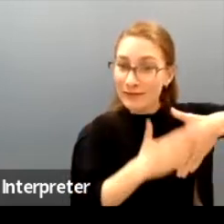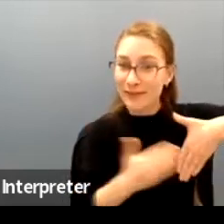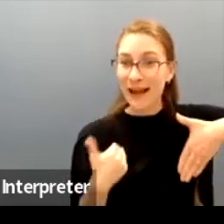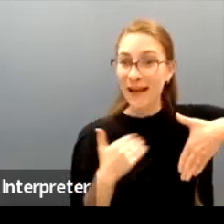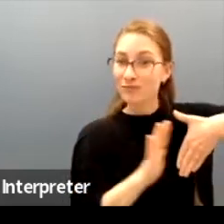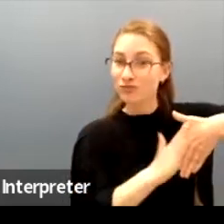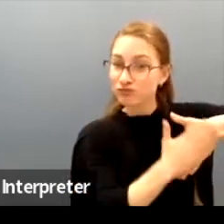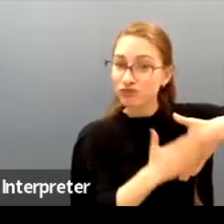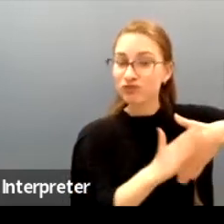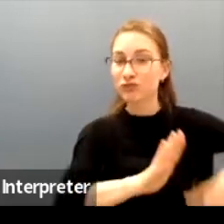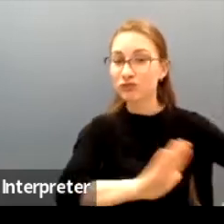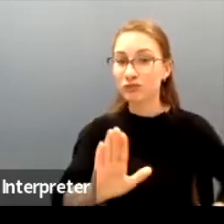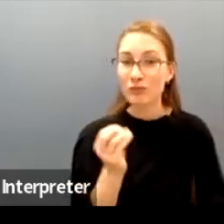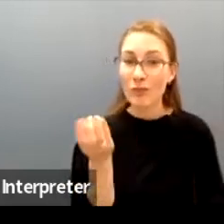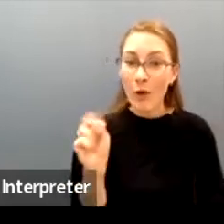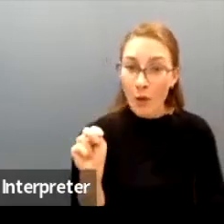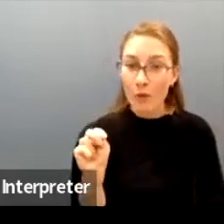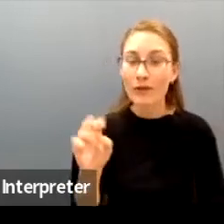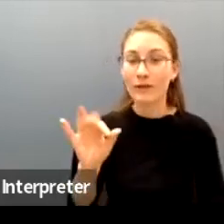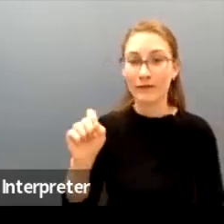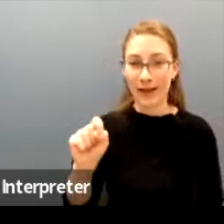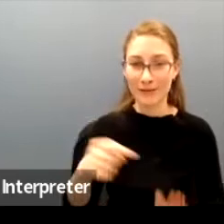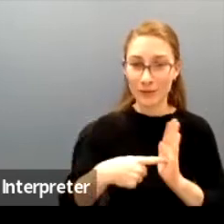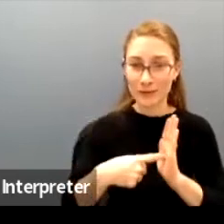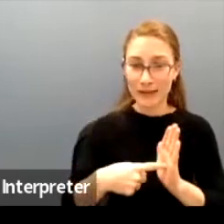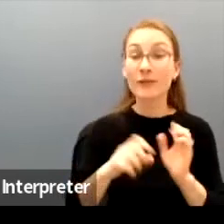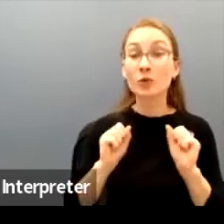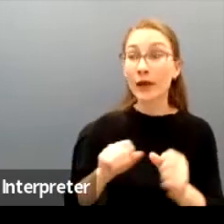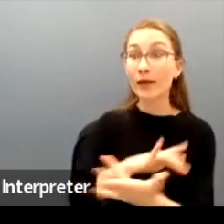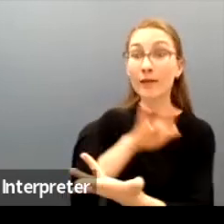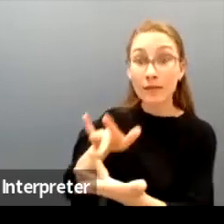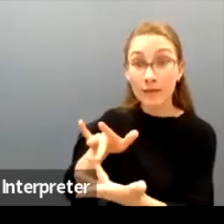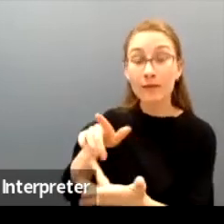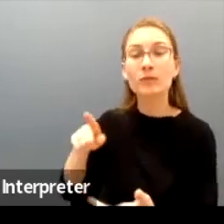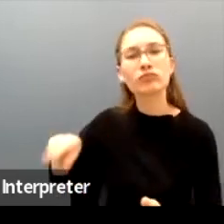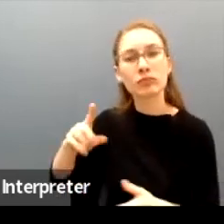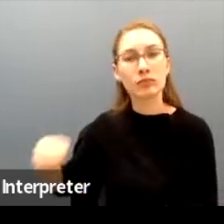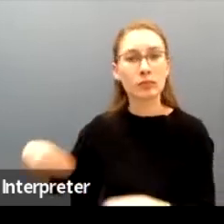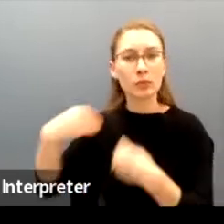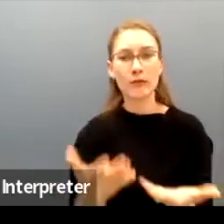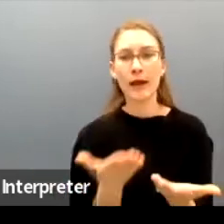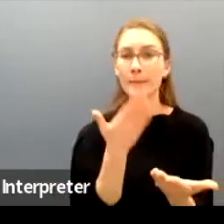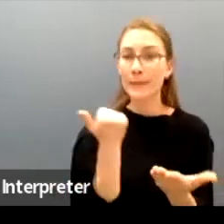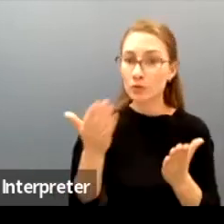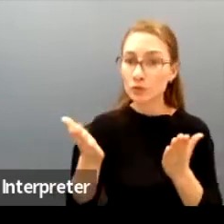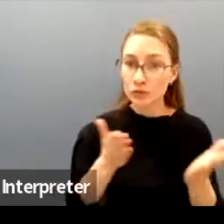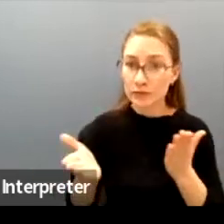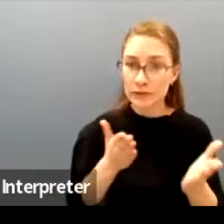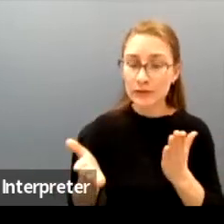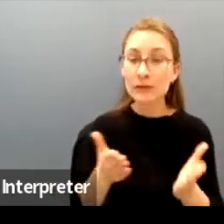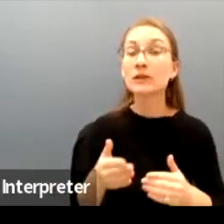rep. You can reach out to them for that extra support, and we can really provide you with a lot of the services that were previously mentioned. If we're